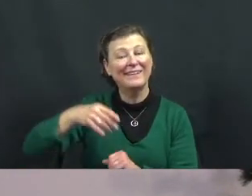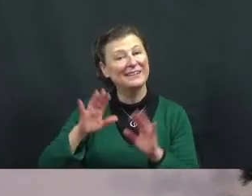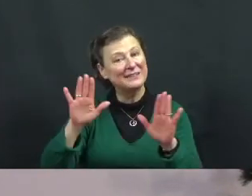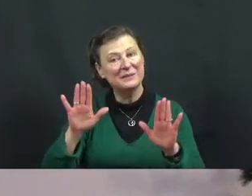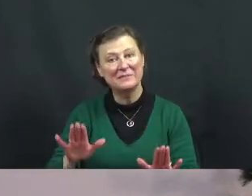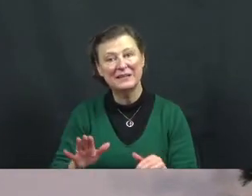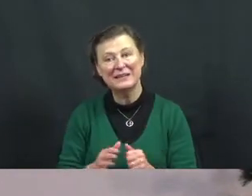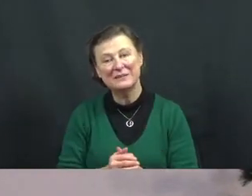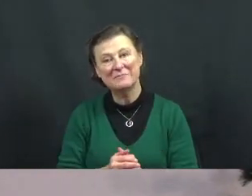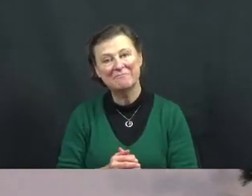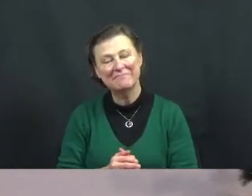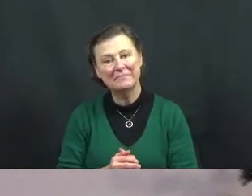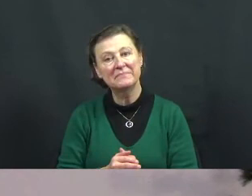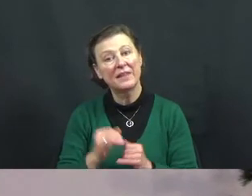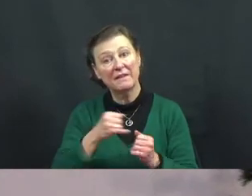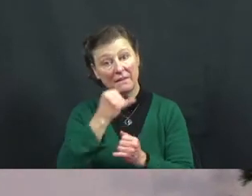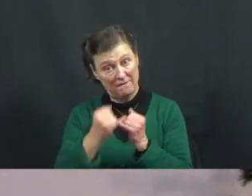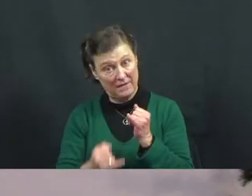And finally,